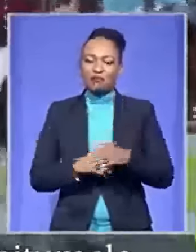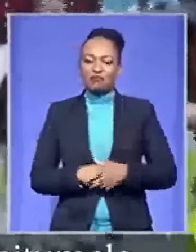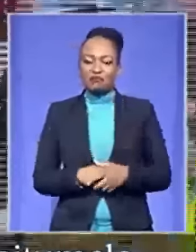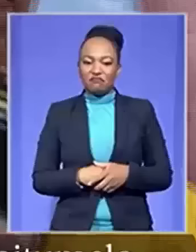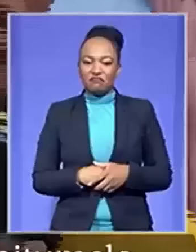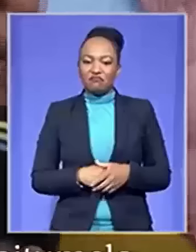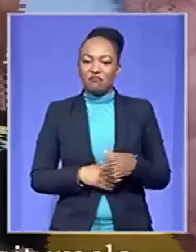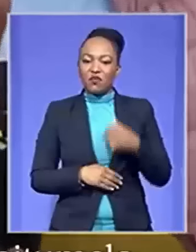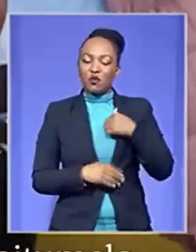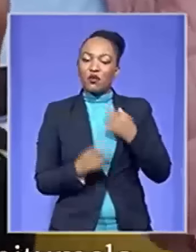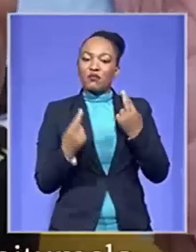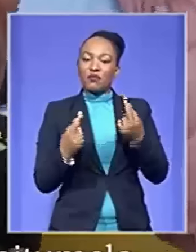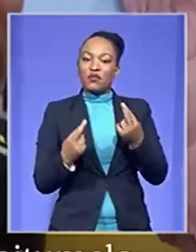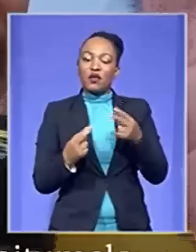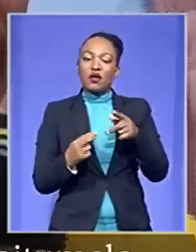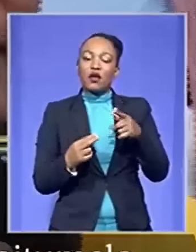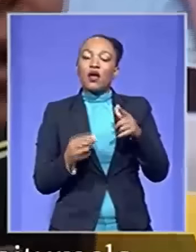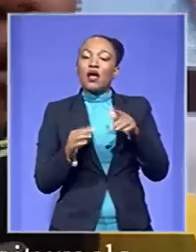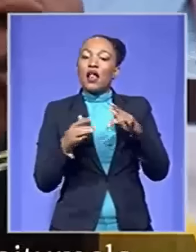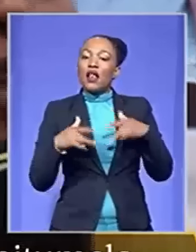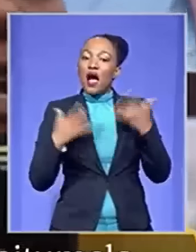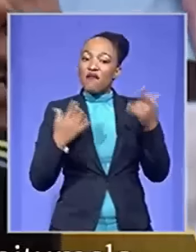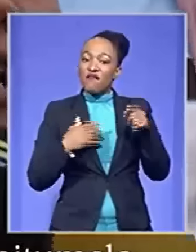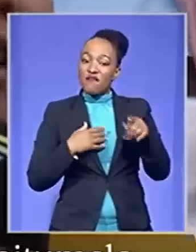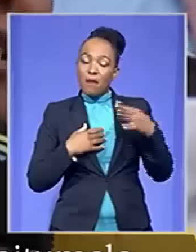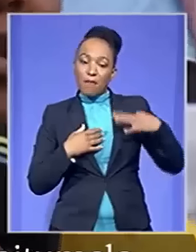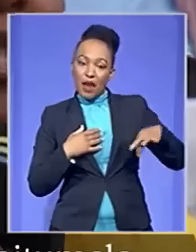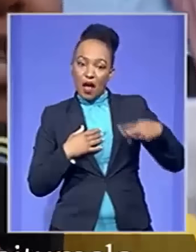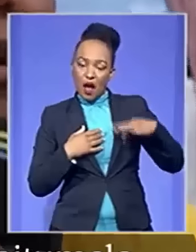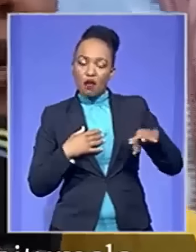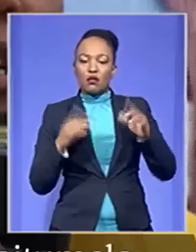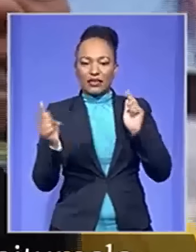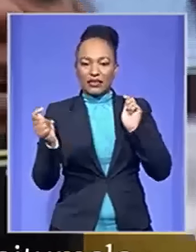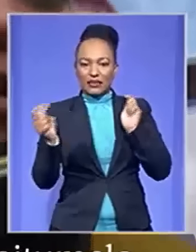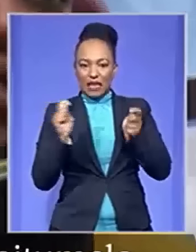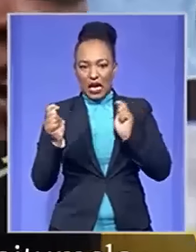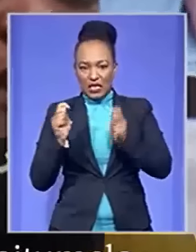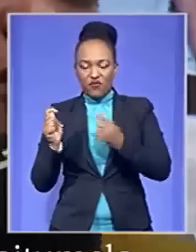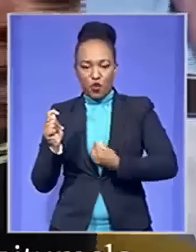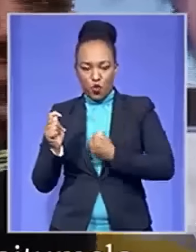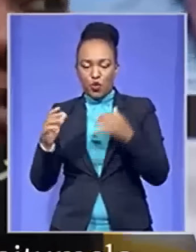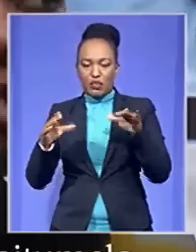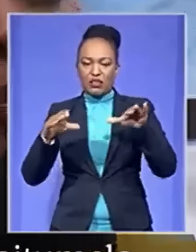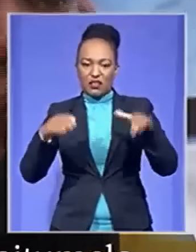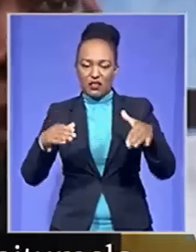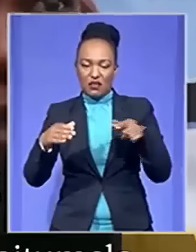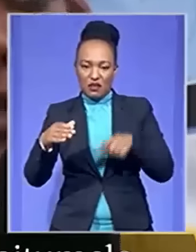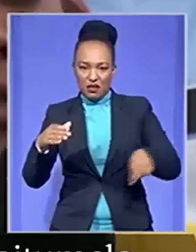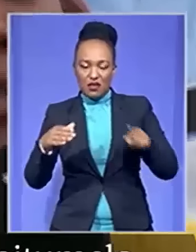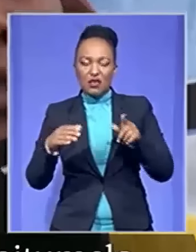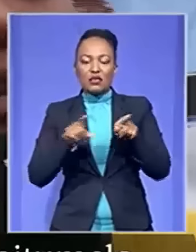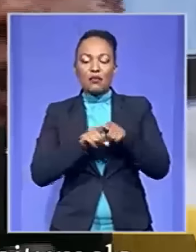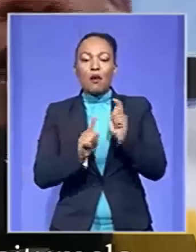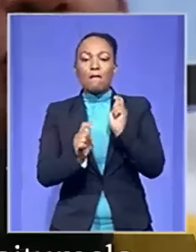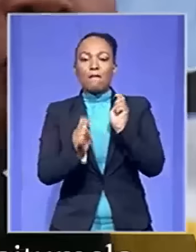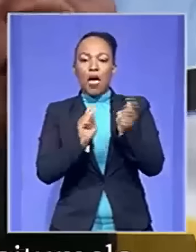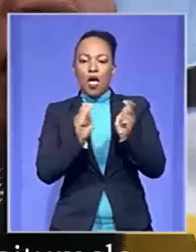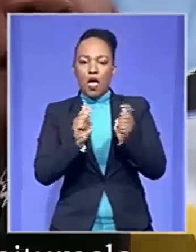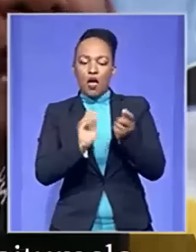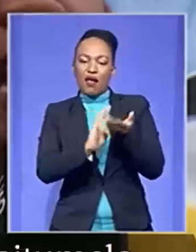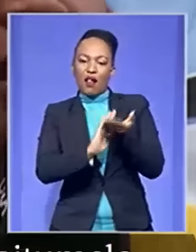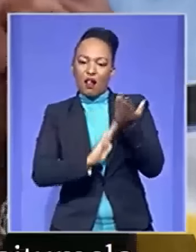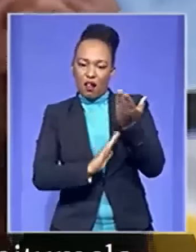ke go bona botshelo ba banana bo hetogile go bona re na le ditiro tse leng gore di a re khotsogatsa in terms of payment ya no